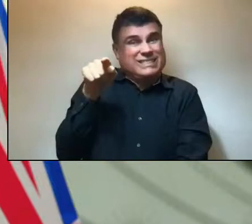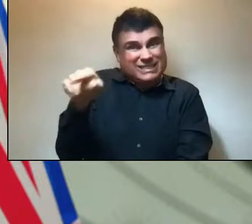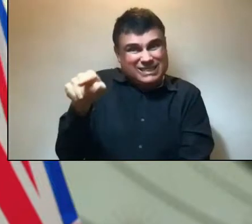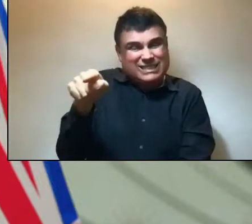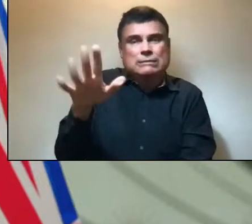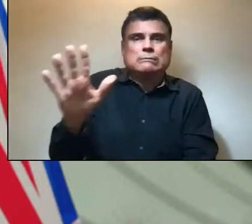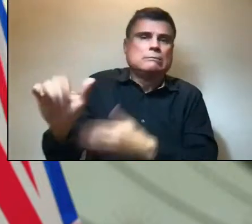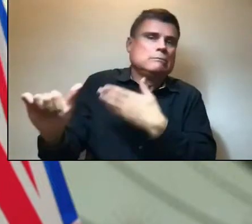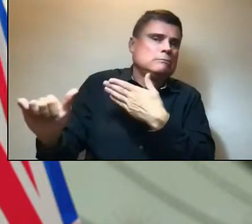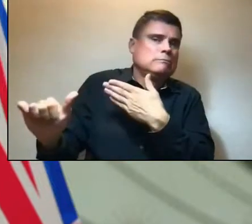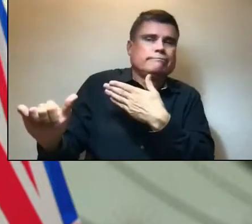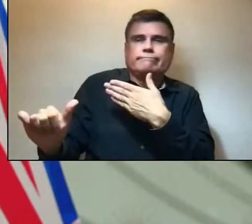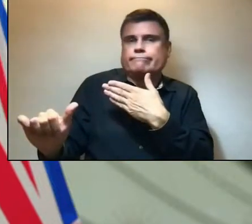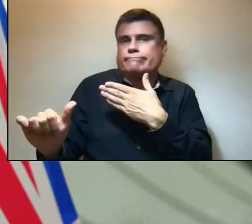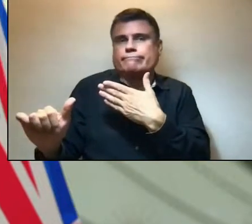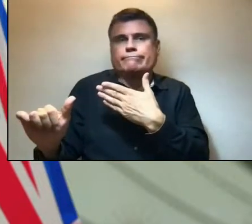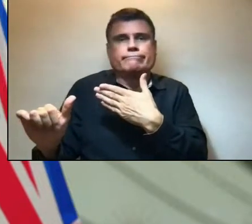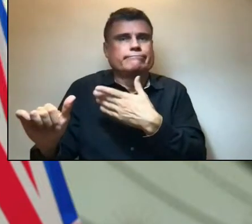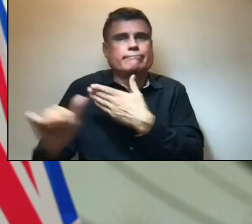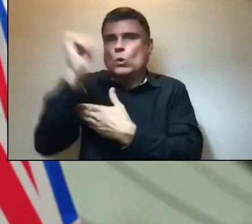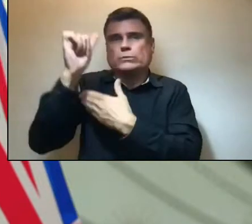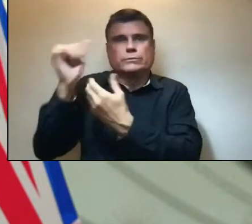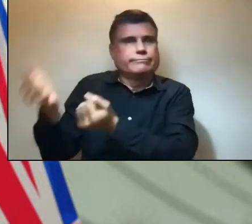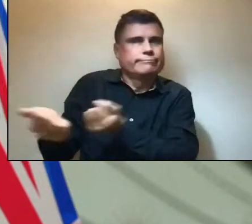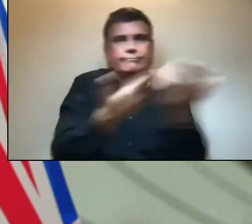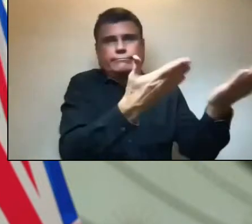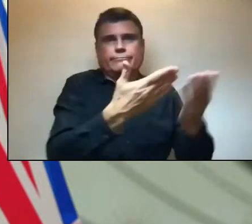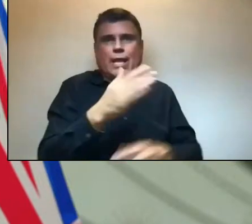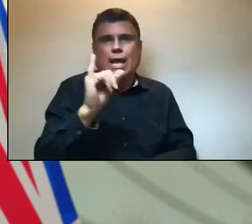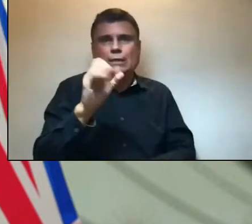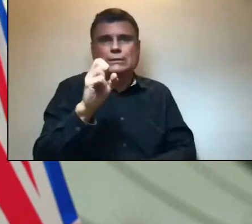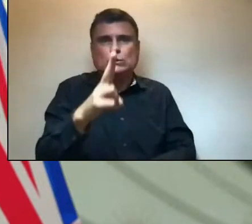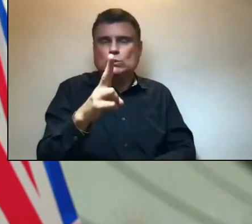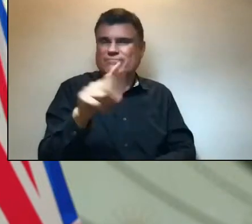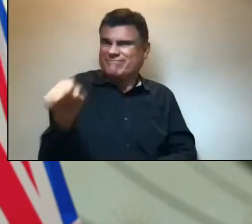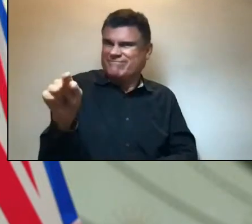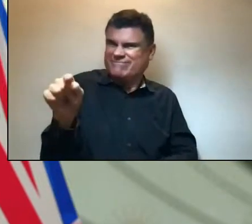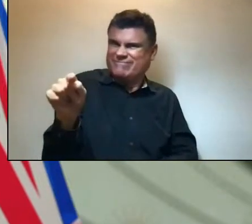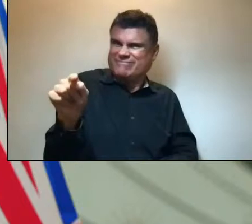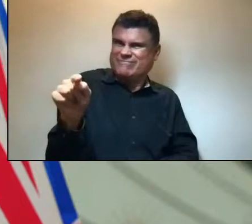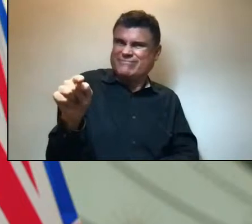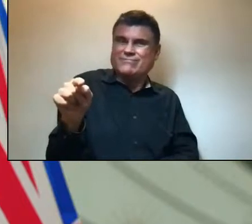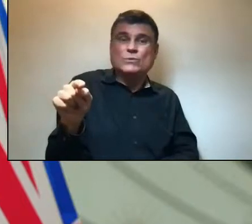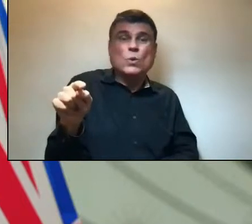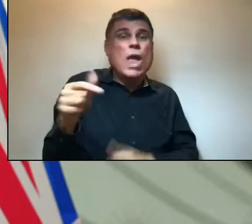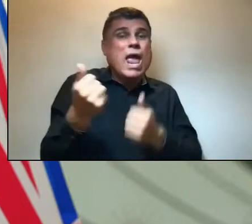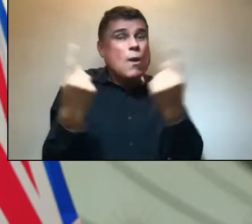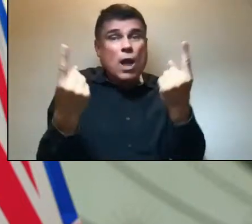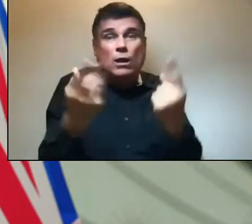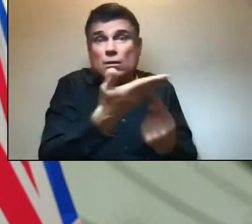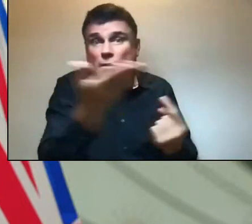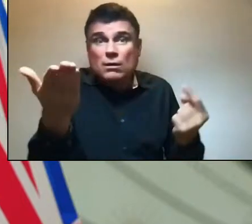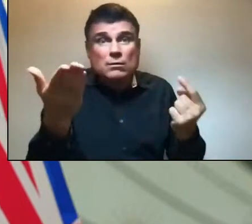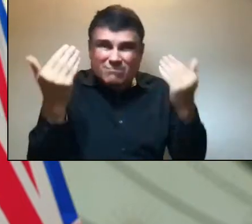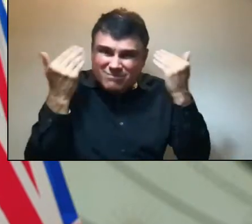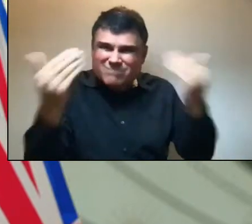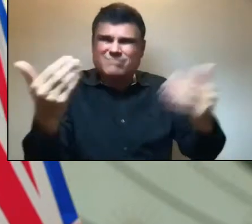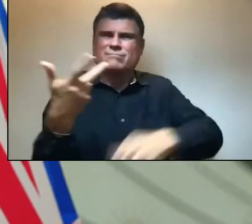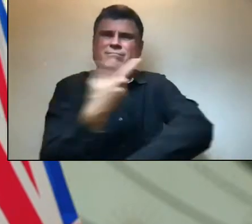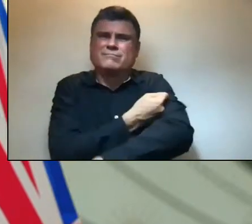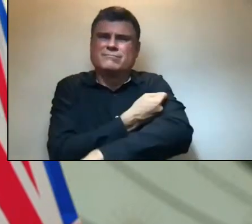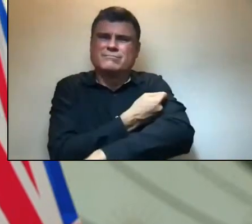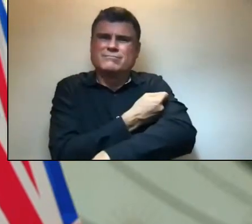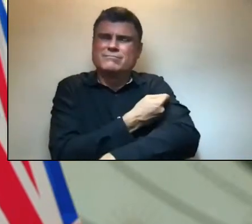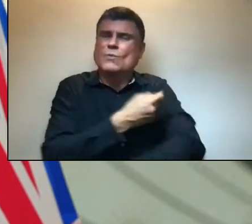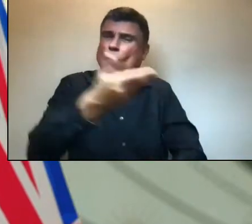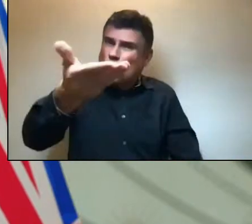has been particularly hard on unvaccinated people. So everyone's eligible for vaccination. Certainly first and second dose have been